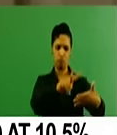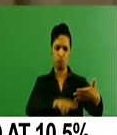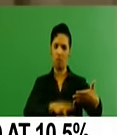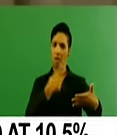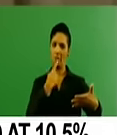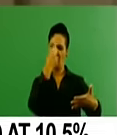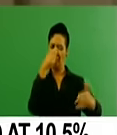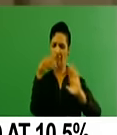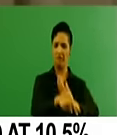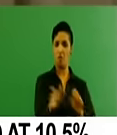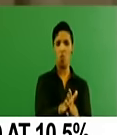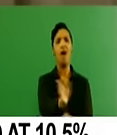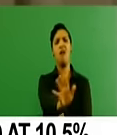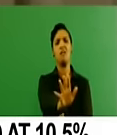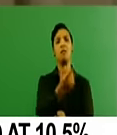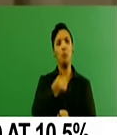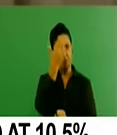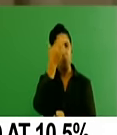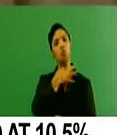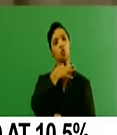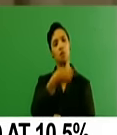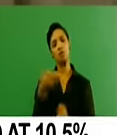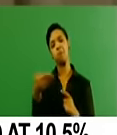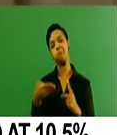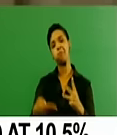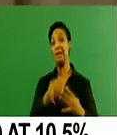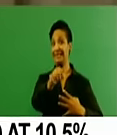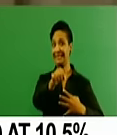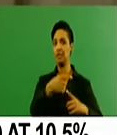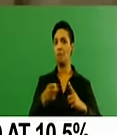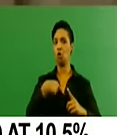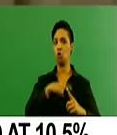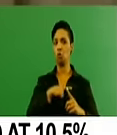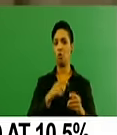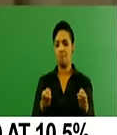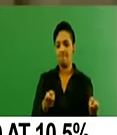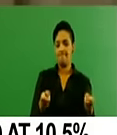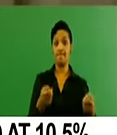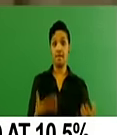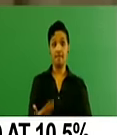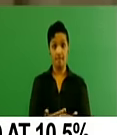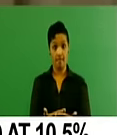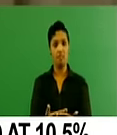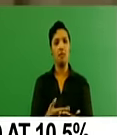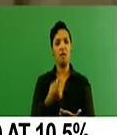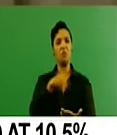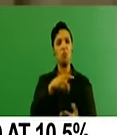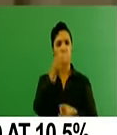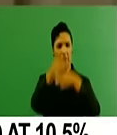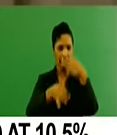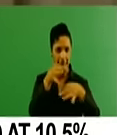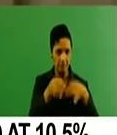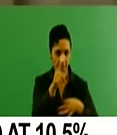still a risk, as we spell out that the risks are on the downside. But just to give you a picture, after